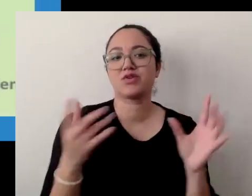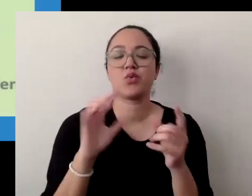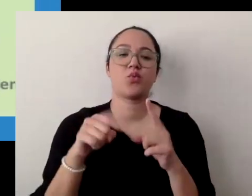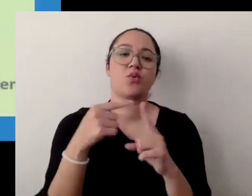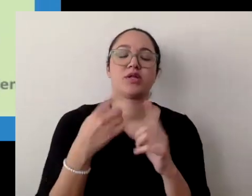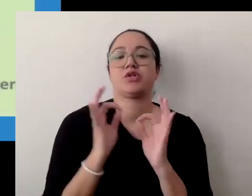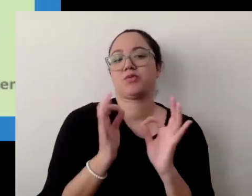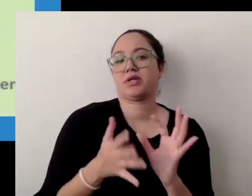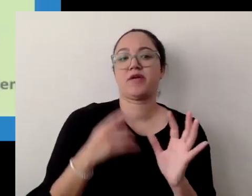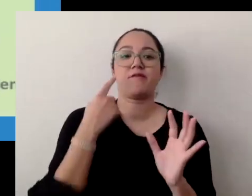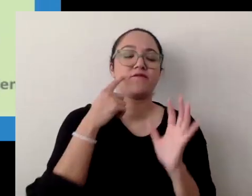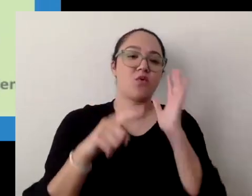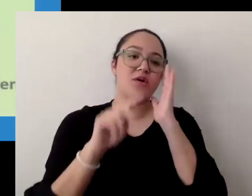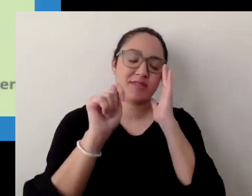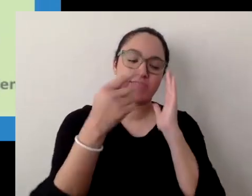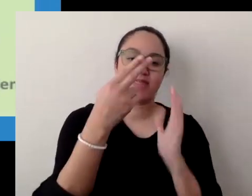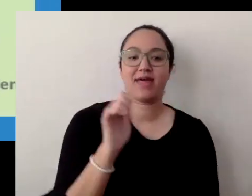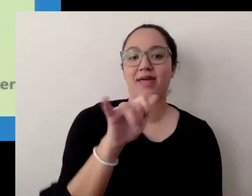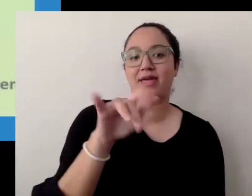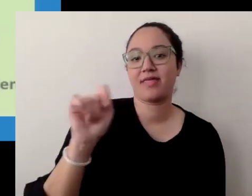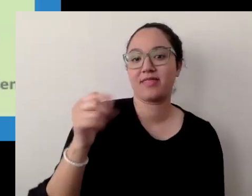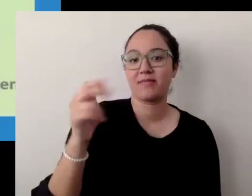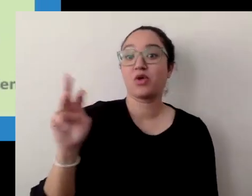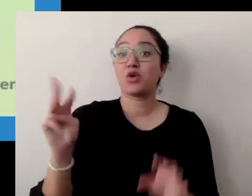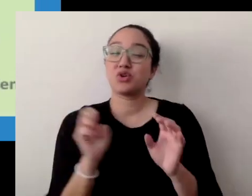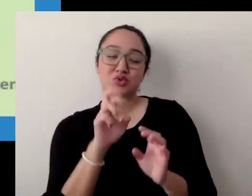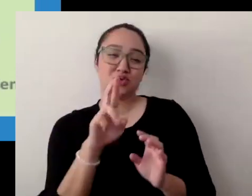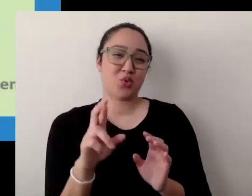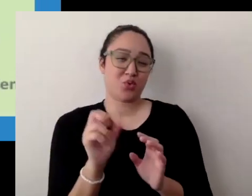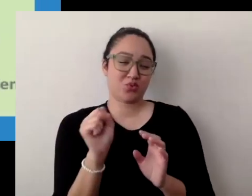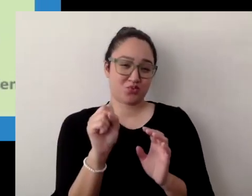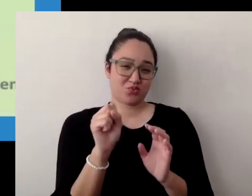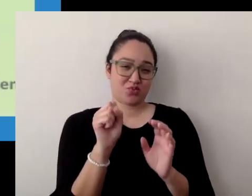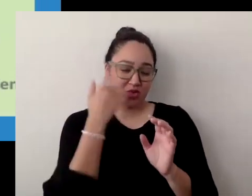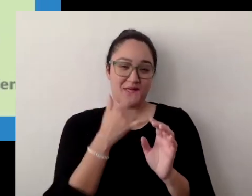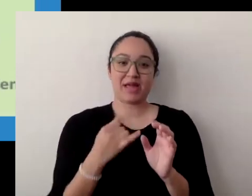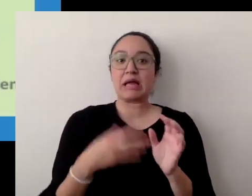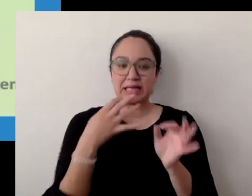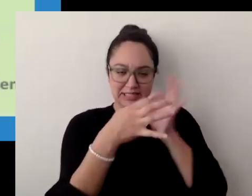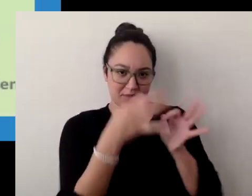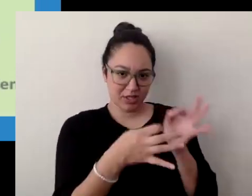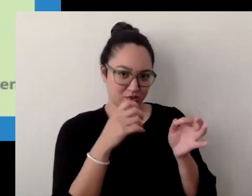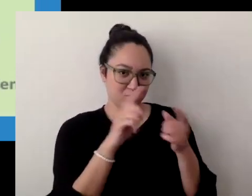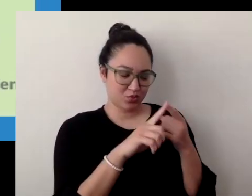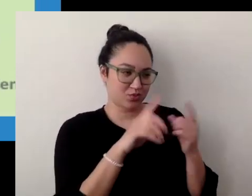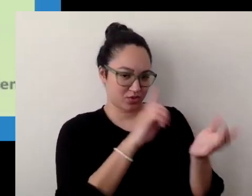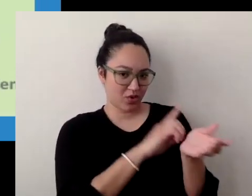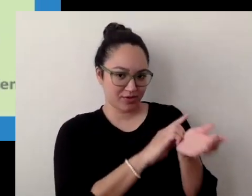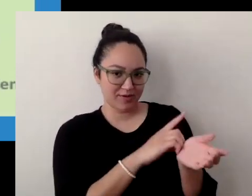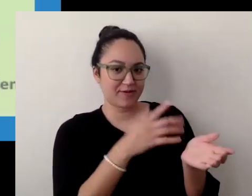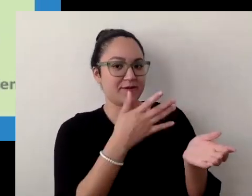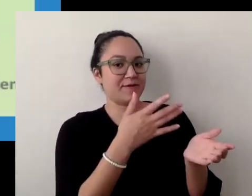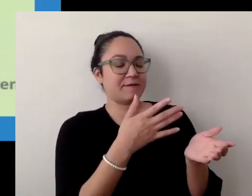that would be people who either take the time to explain the situation to the doctor, that they,